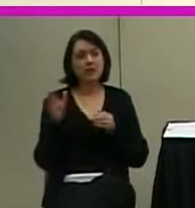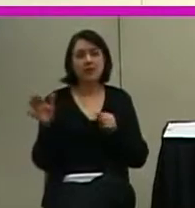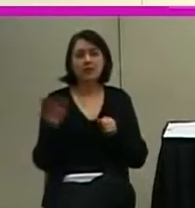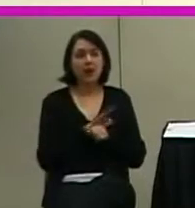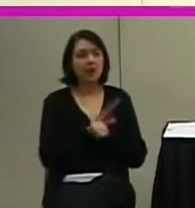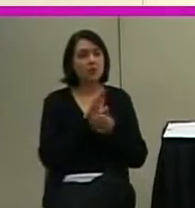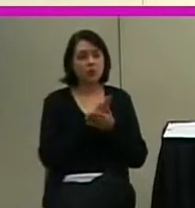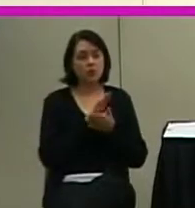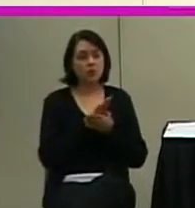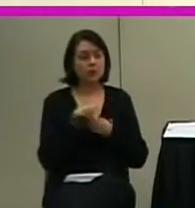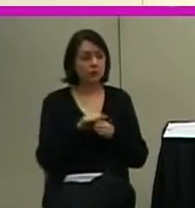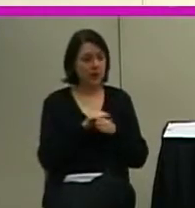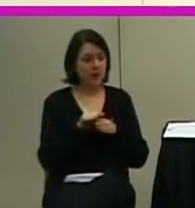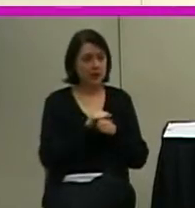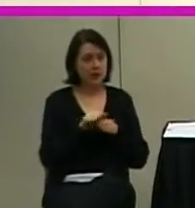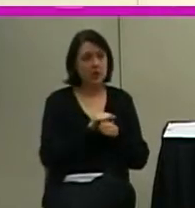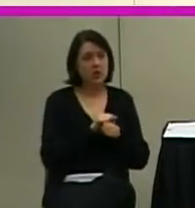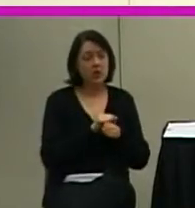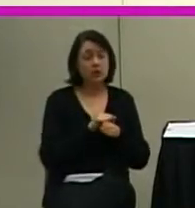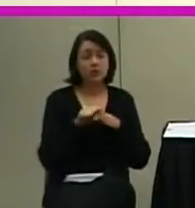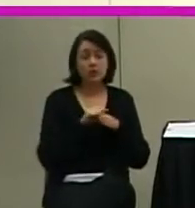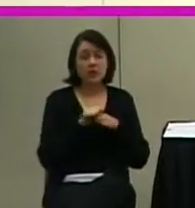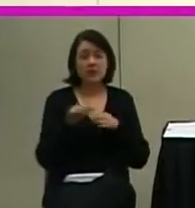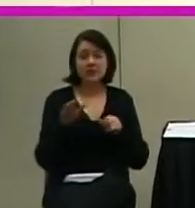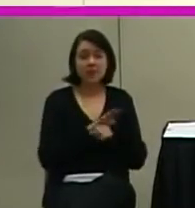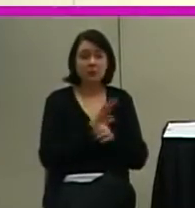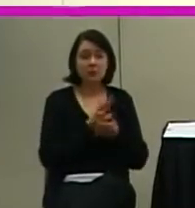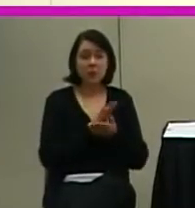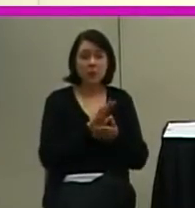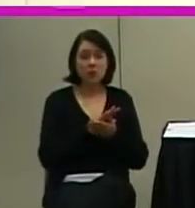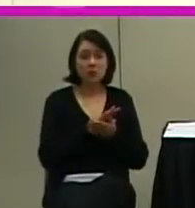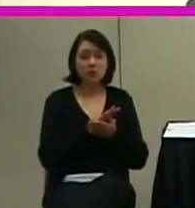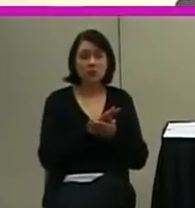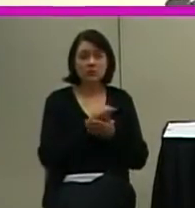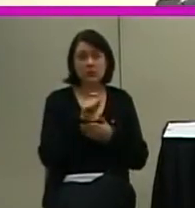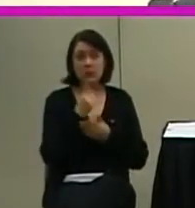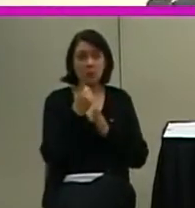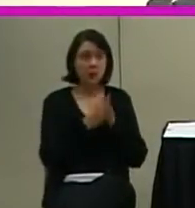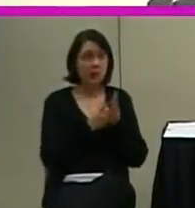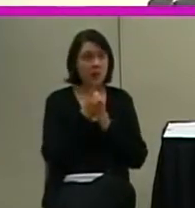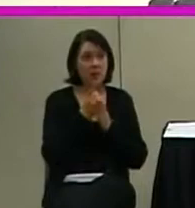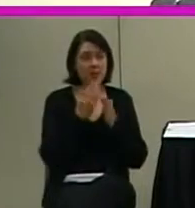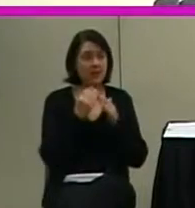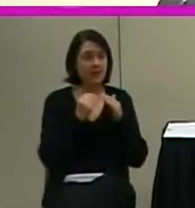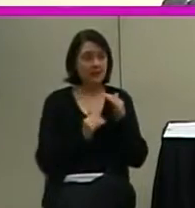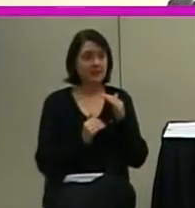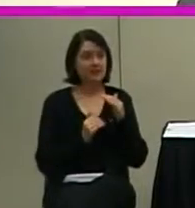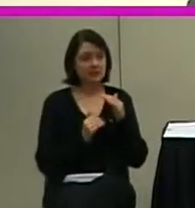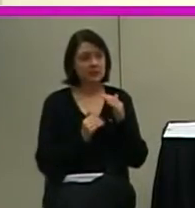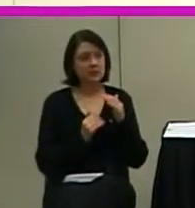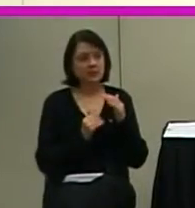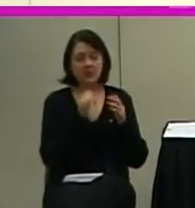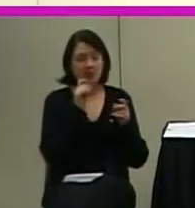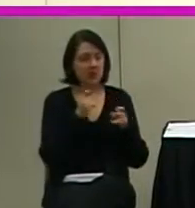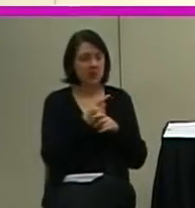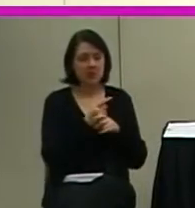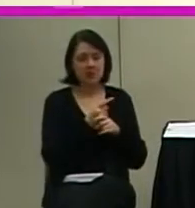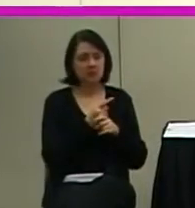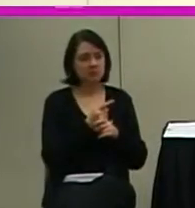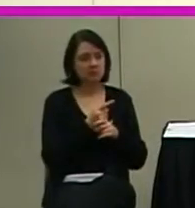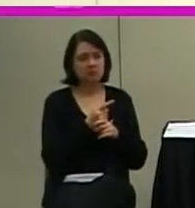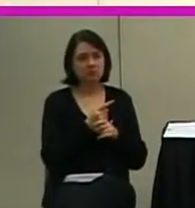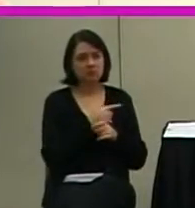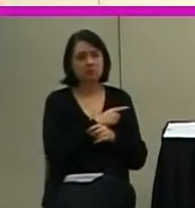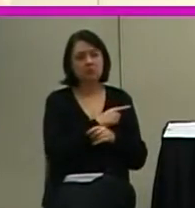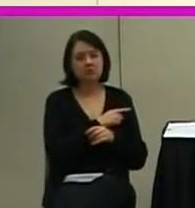be trained. And to train an entire school to do check-in, check-out takes about an hour or less. It isn't complicated. Everybody